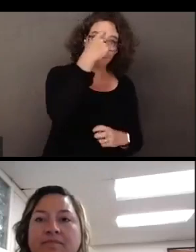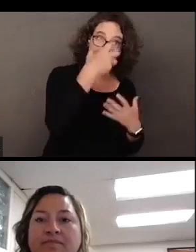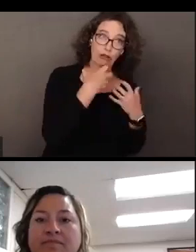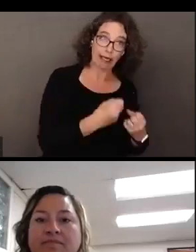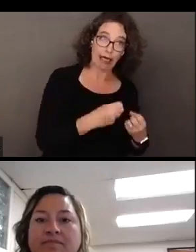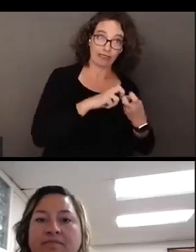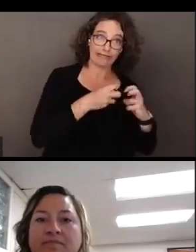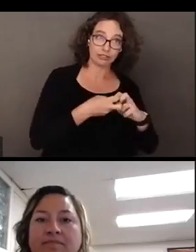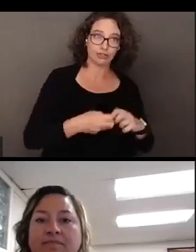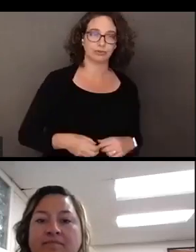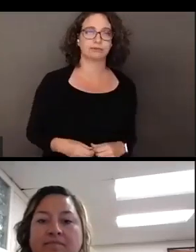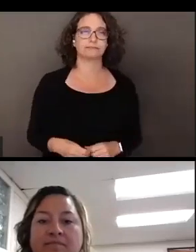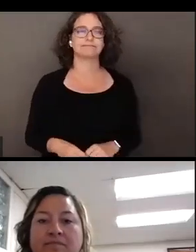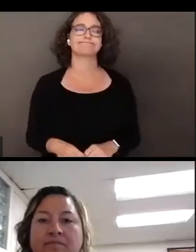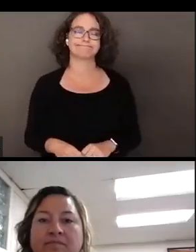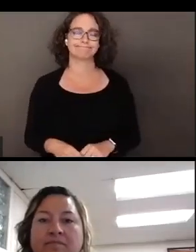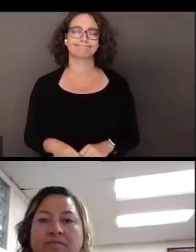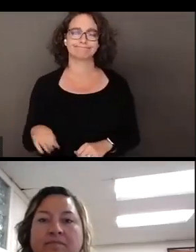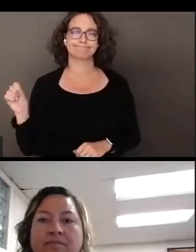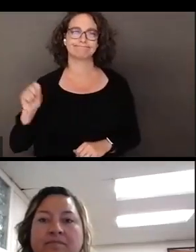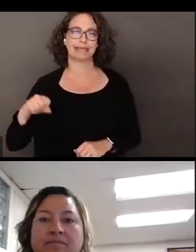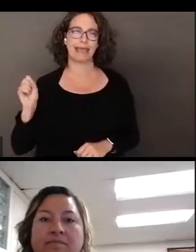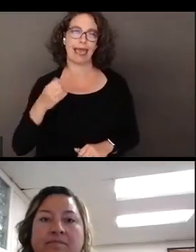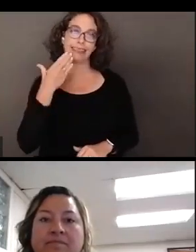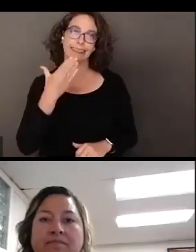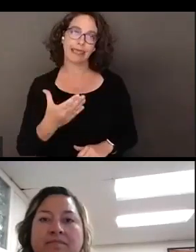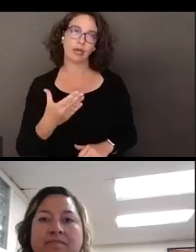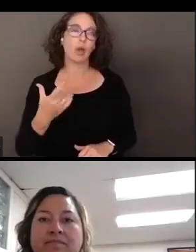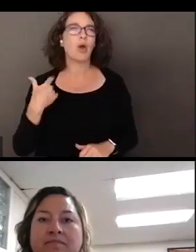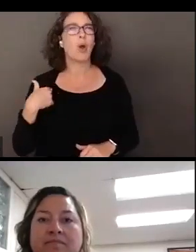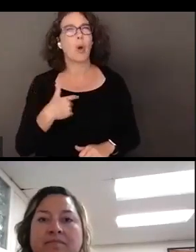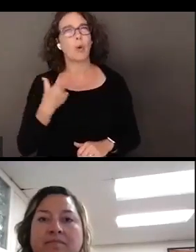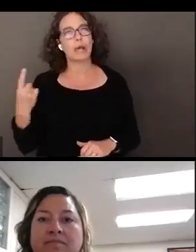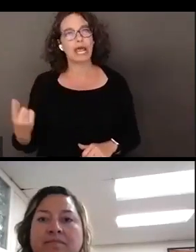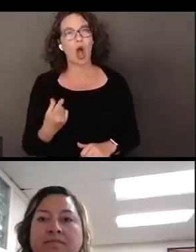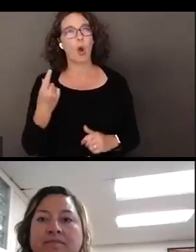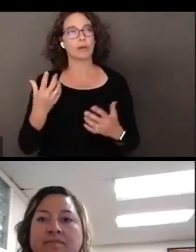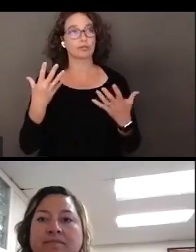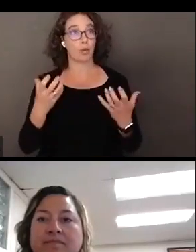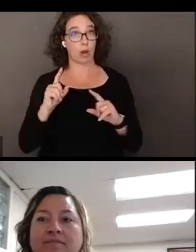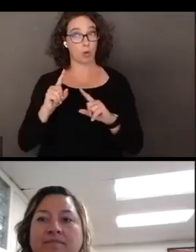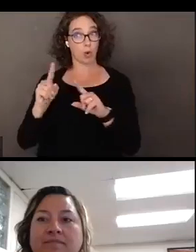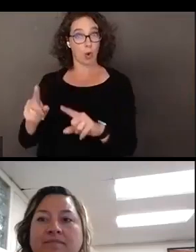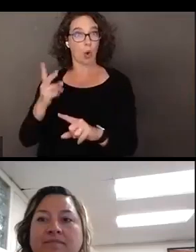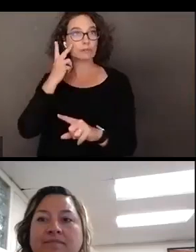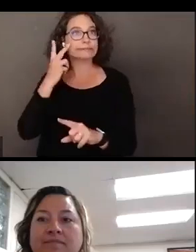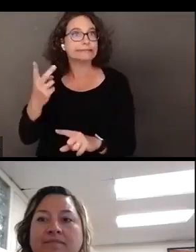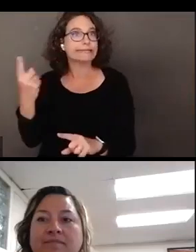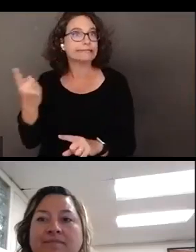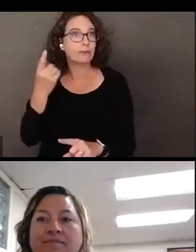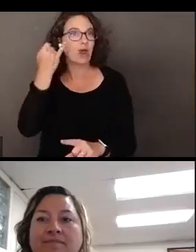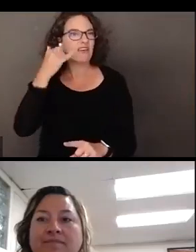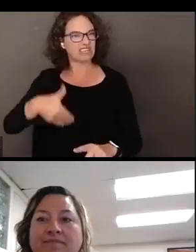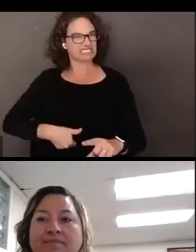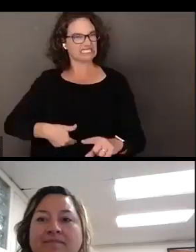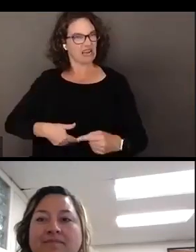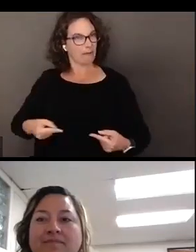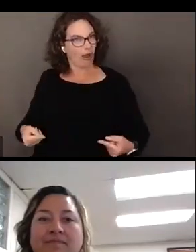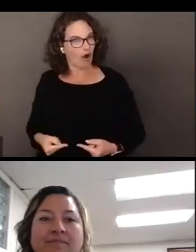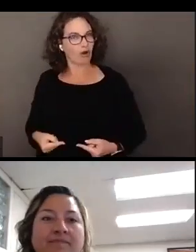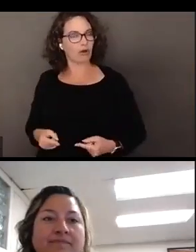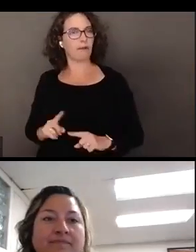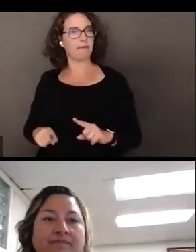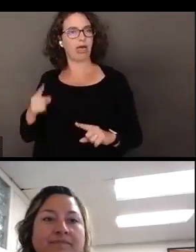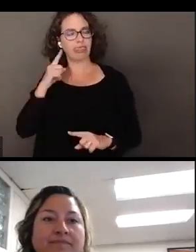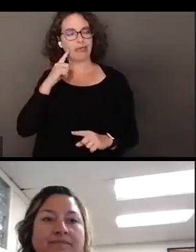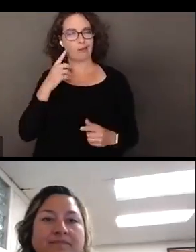Thanks for that. Yeah, you know, it always, we always want to go see people when our stomach hurts, right? But we don't always think about it. Well,